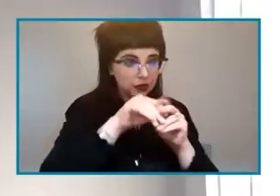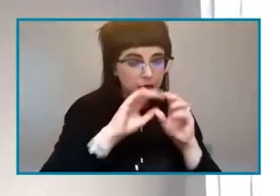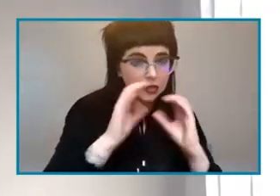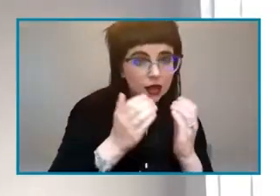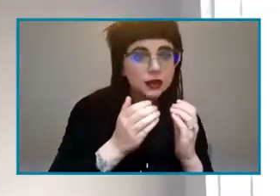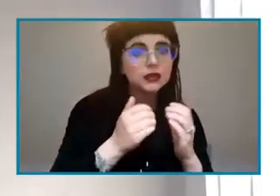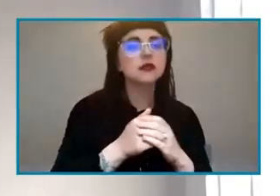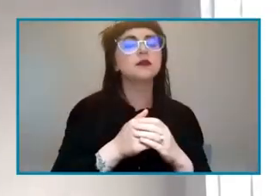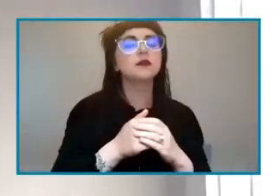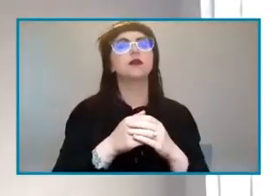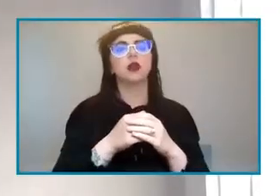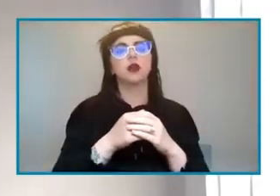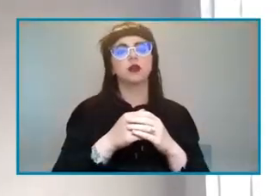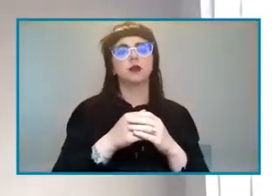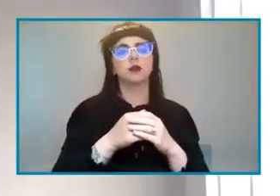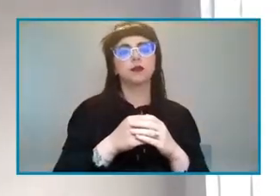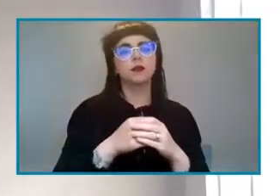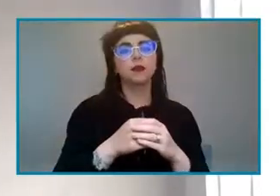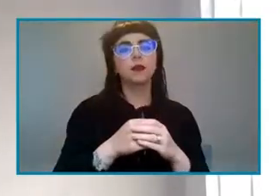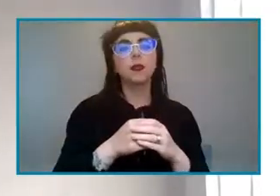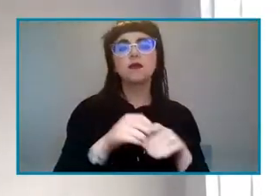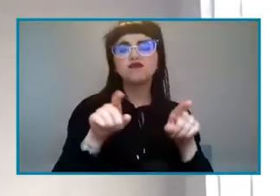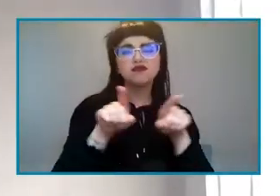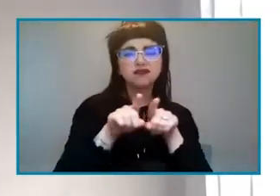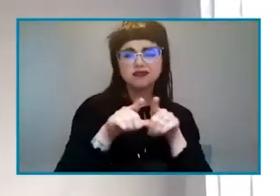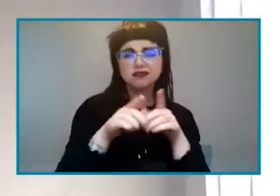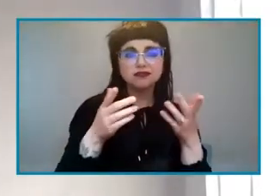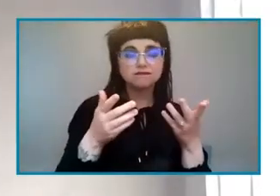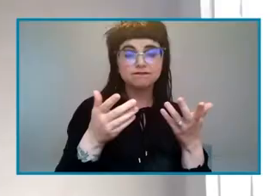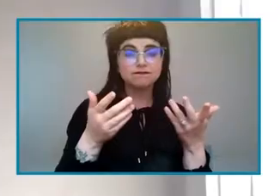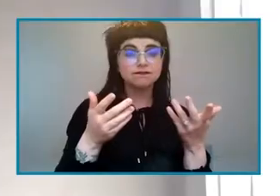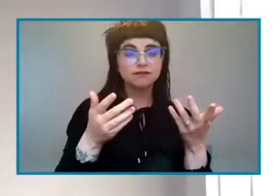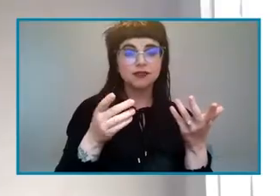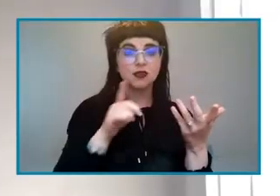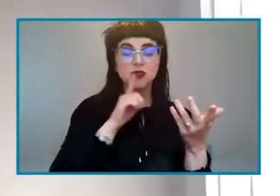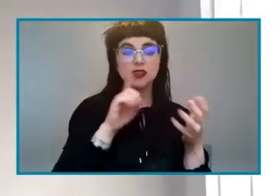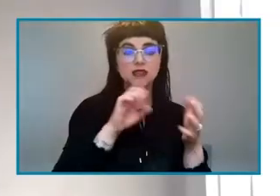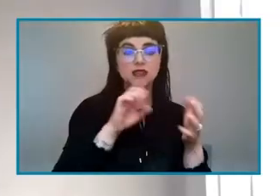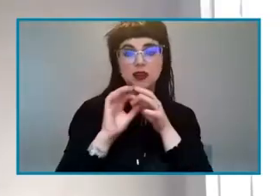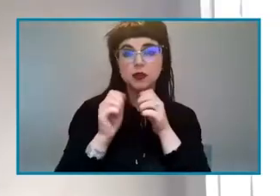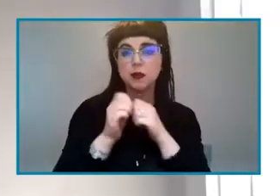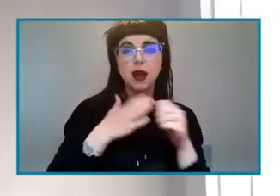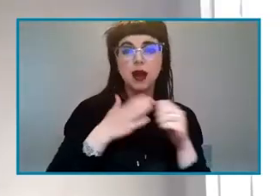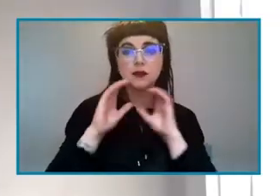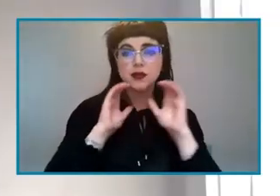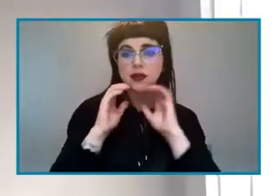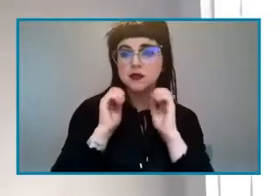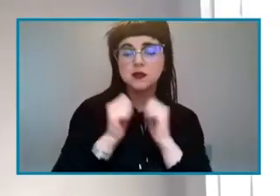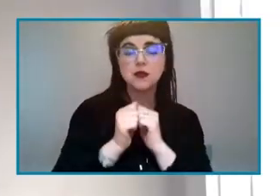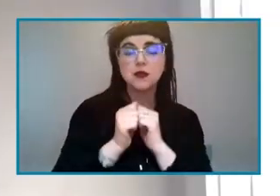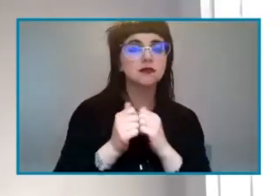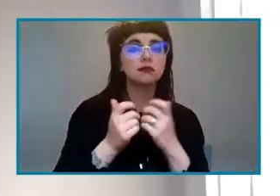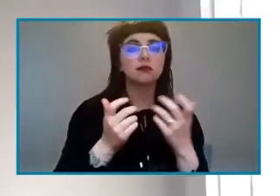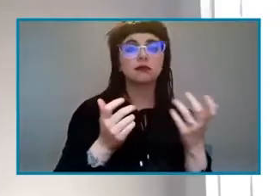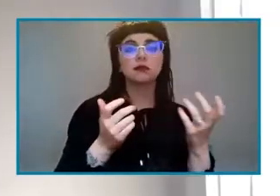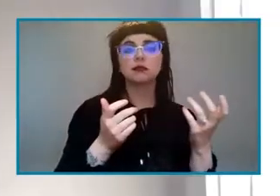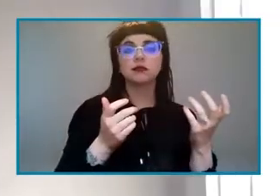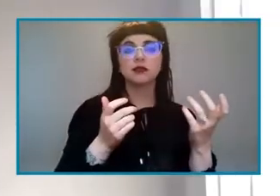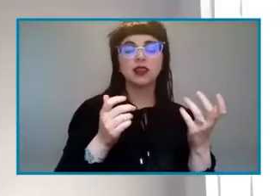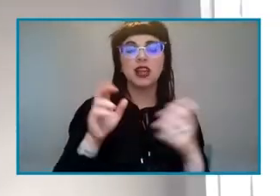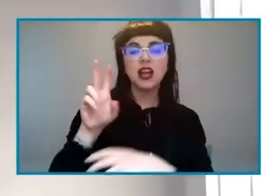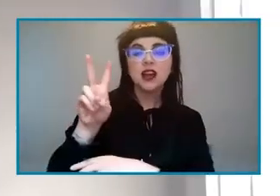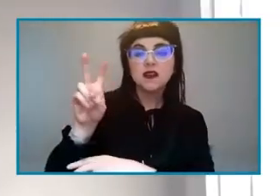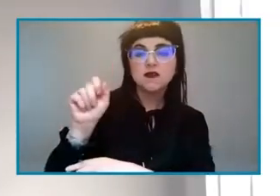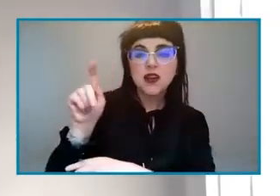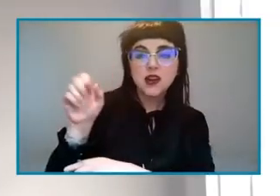immediately. And also just in terms of my communication with other veteran organizations,